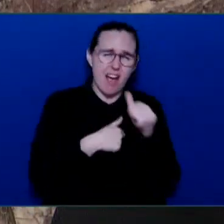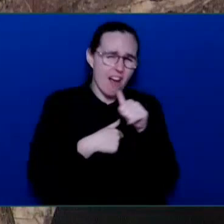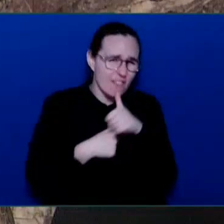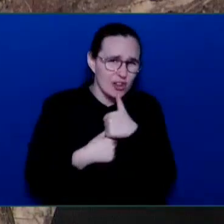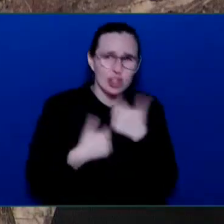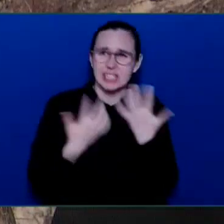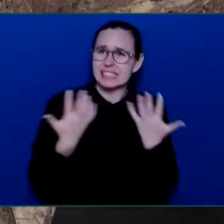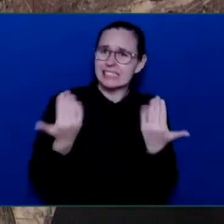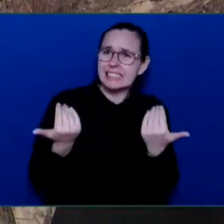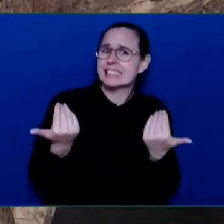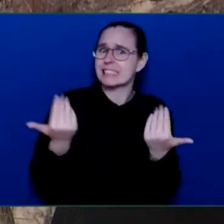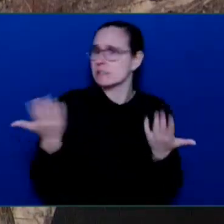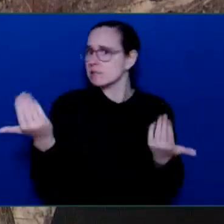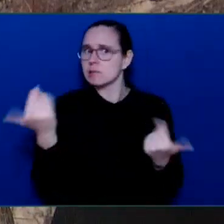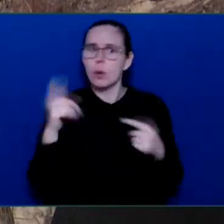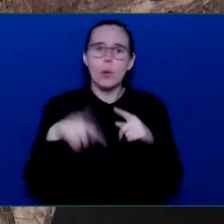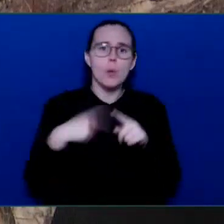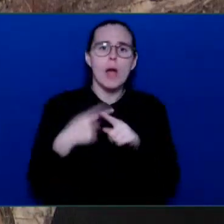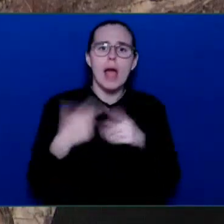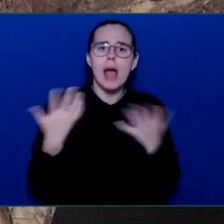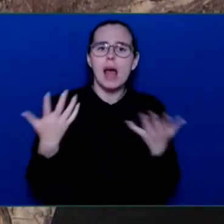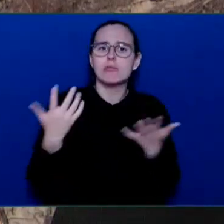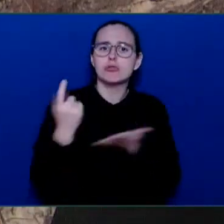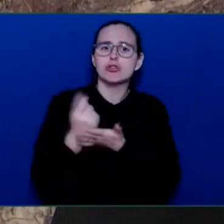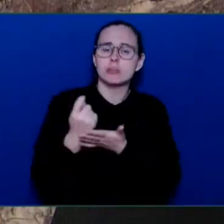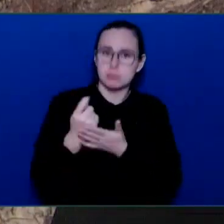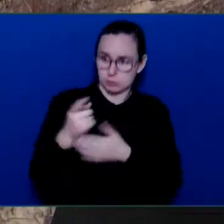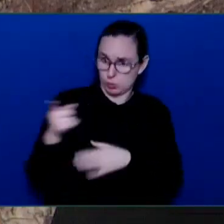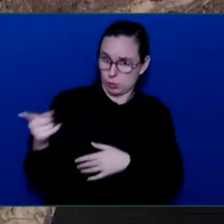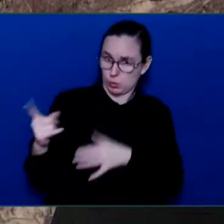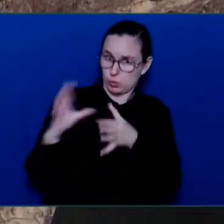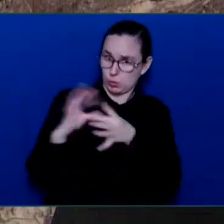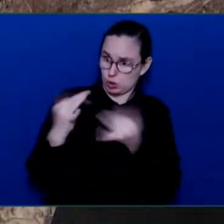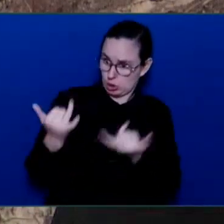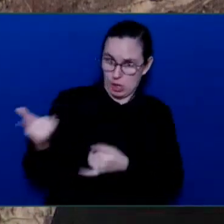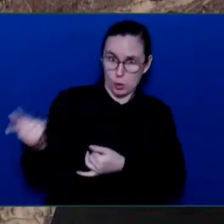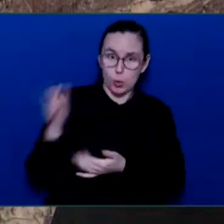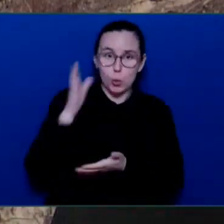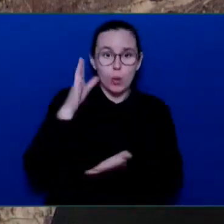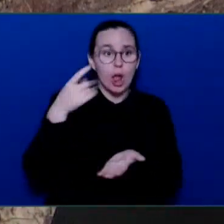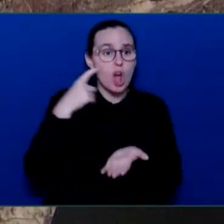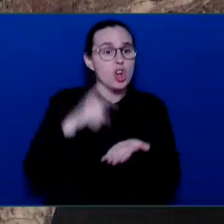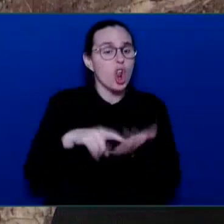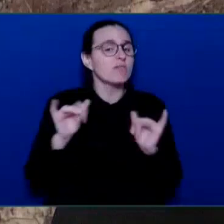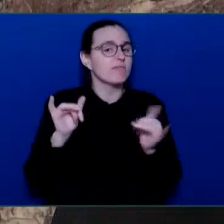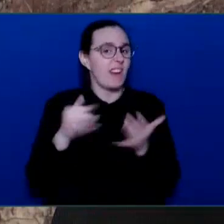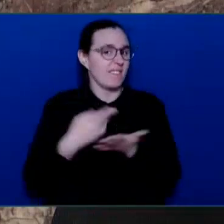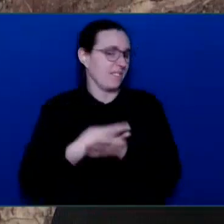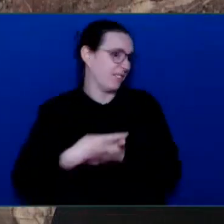his failure when it comes to cases like Kristen's and Allison's? Here, here.